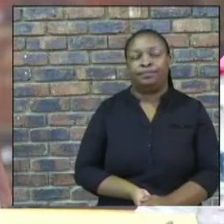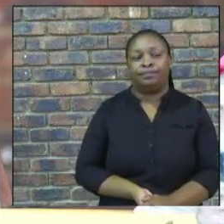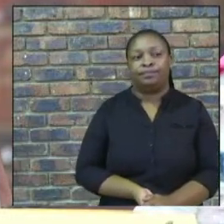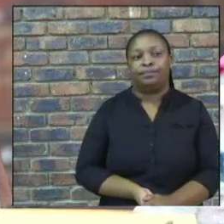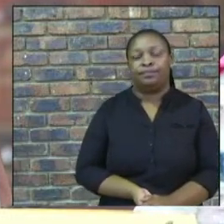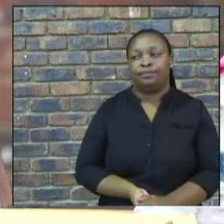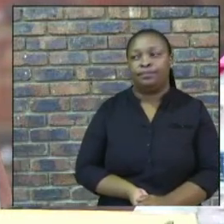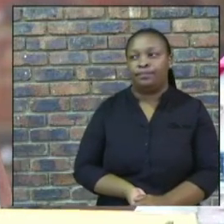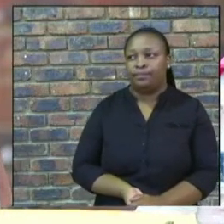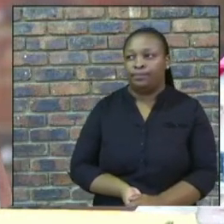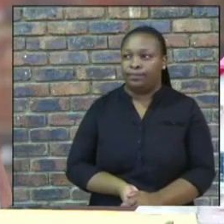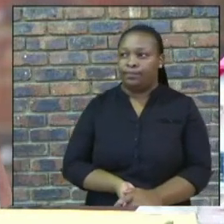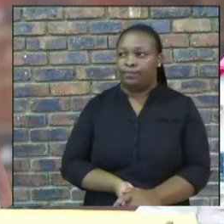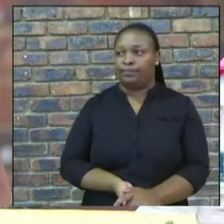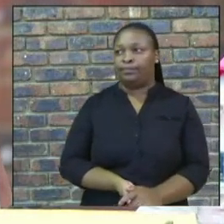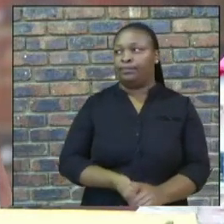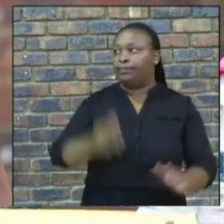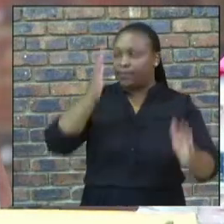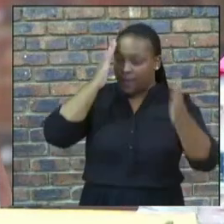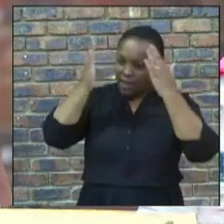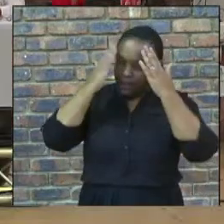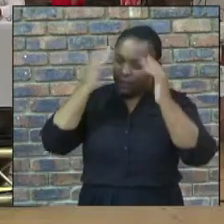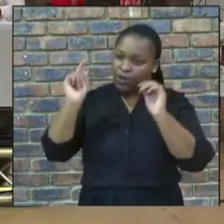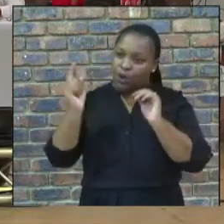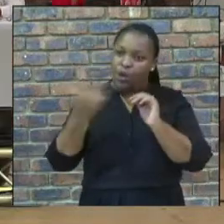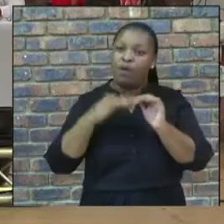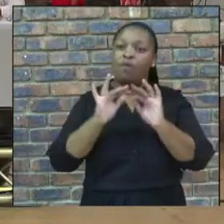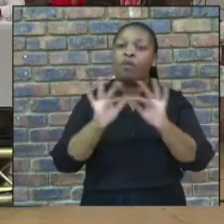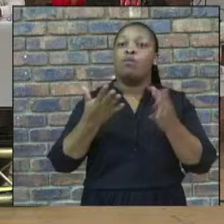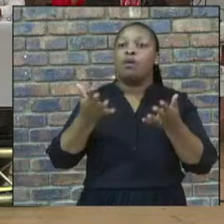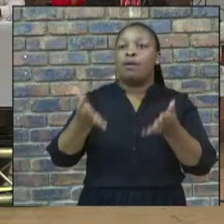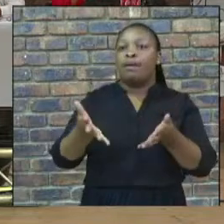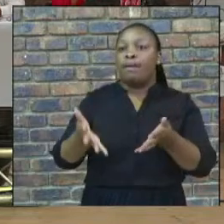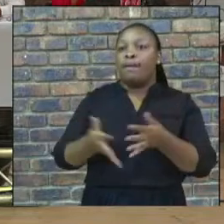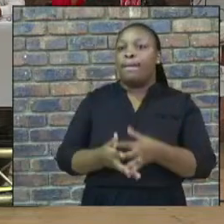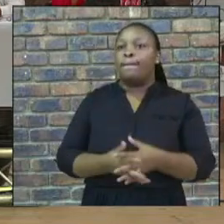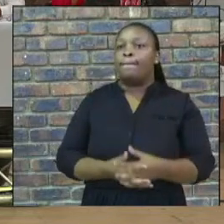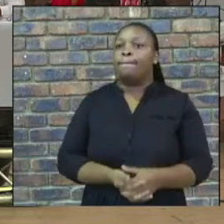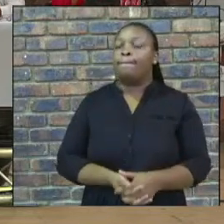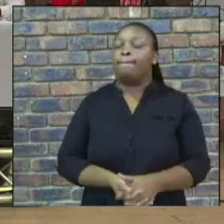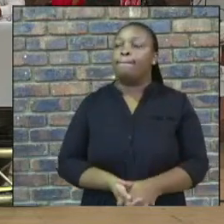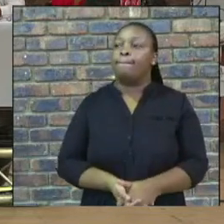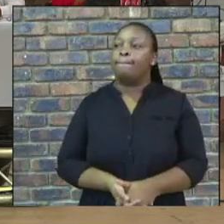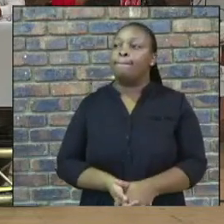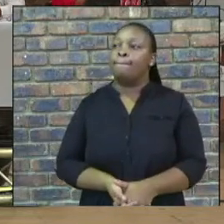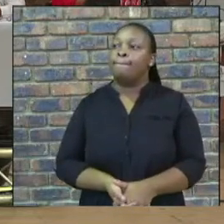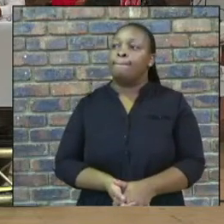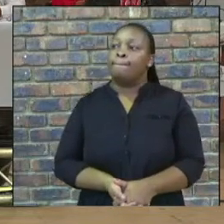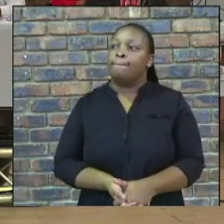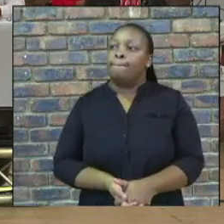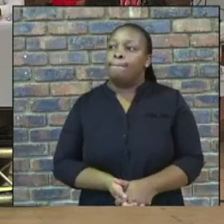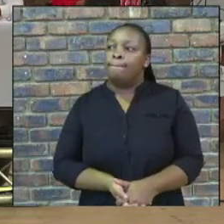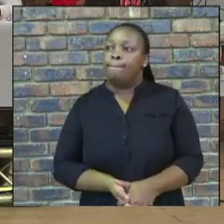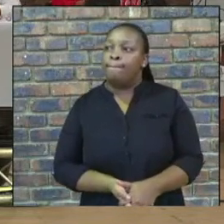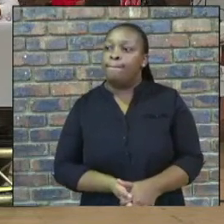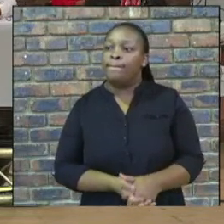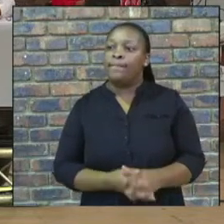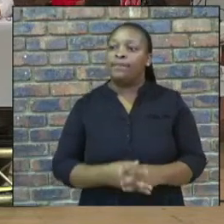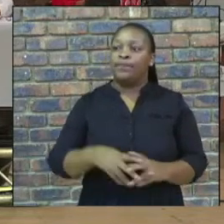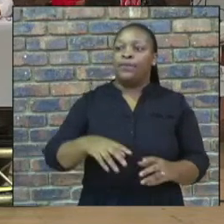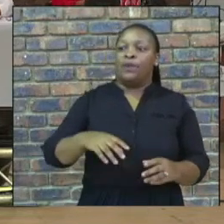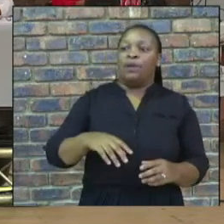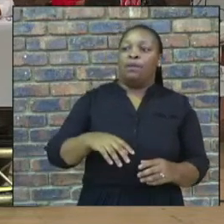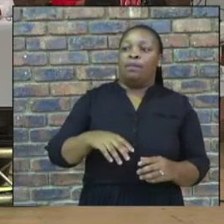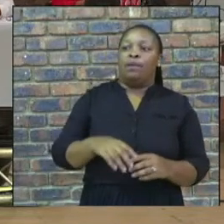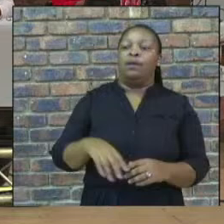Ithi ngibonge mphathi nabo bonke abakhona kule ndibano. My name is Opa Old John from West